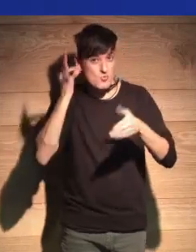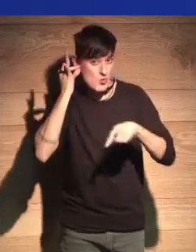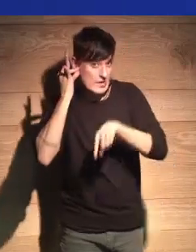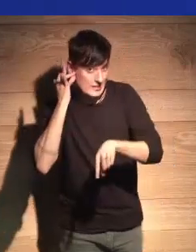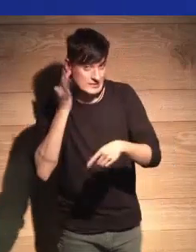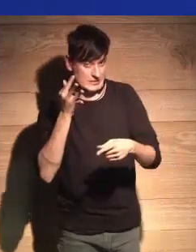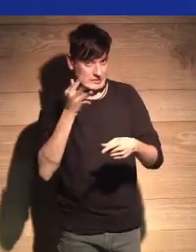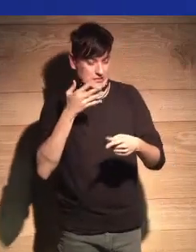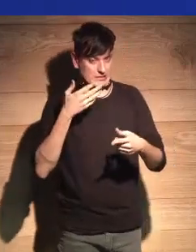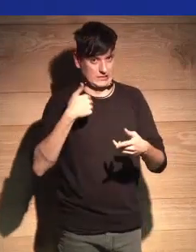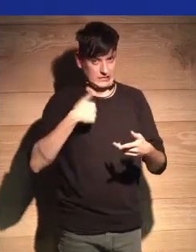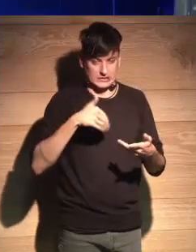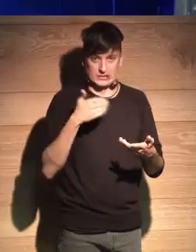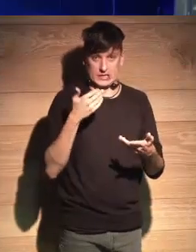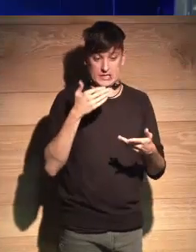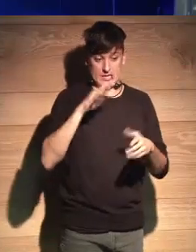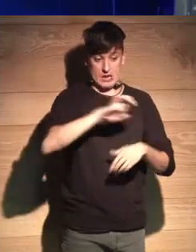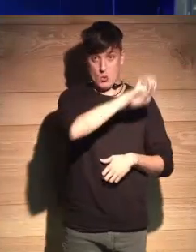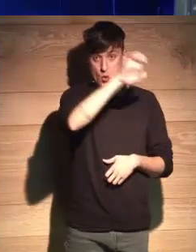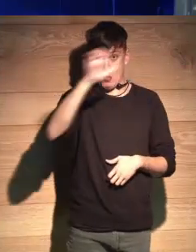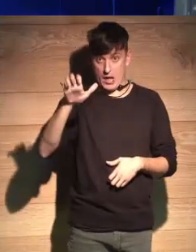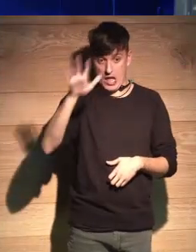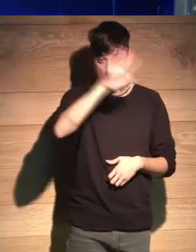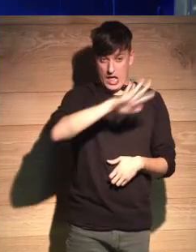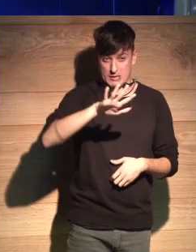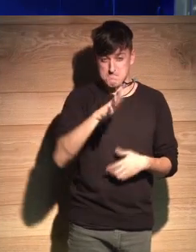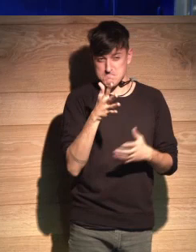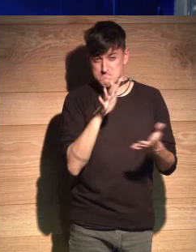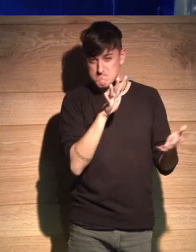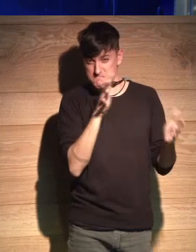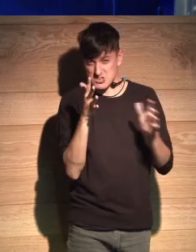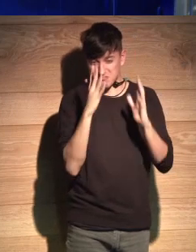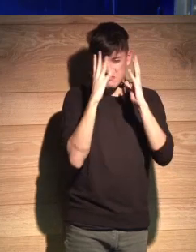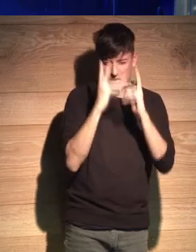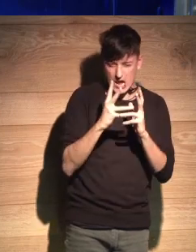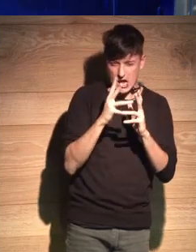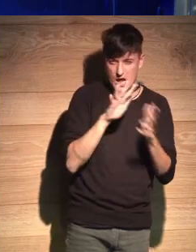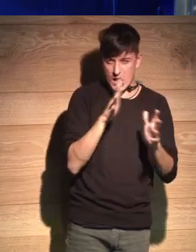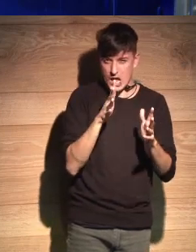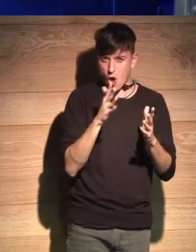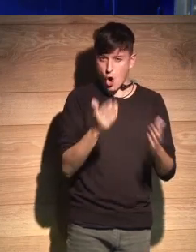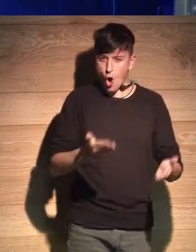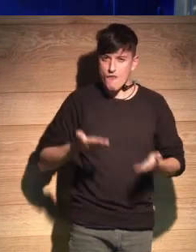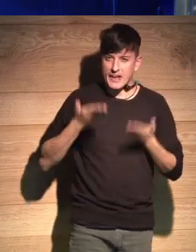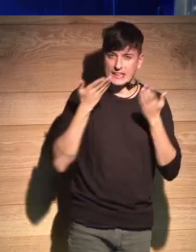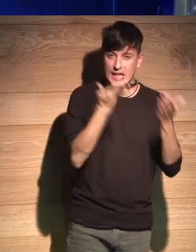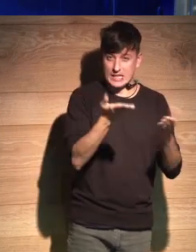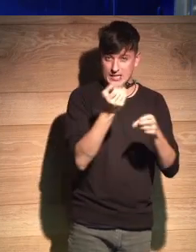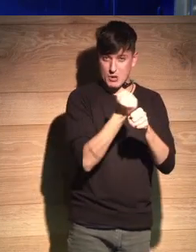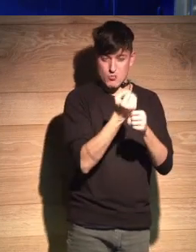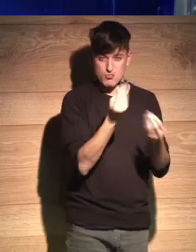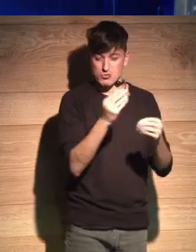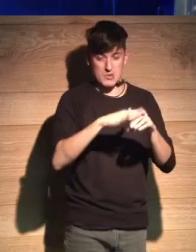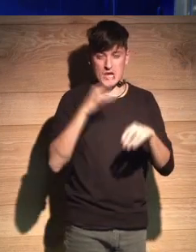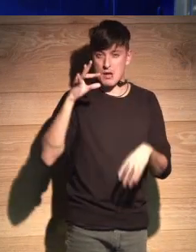It is a fact that more and more in Europe it's been calculated that there will be a lot